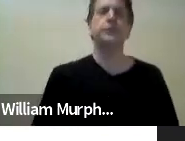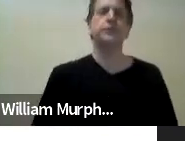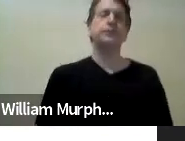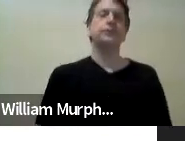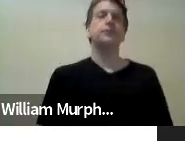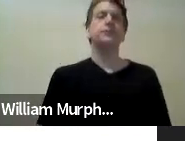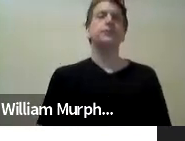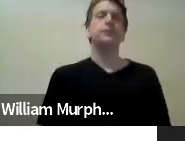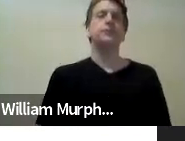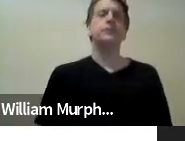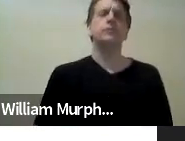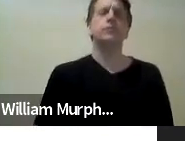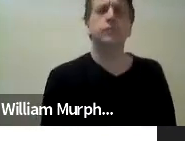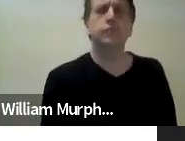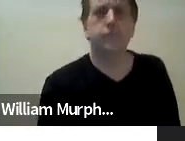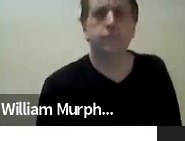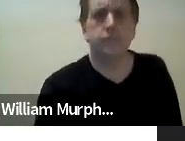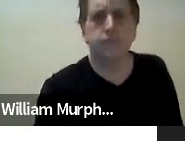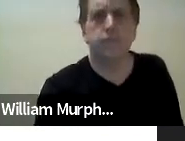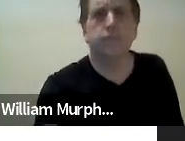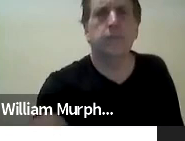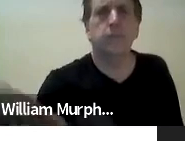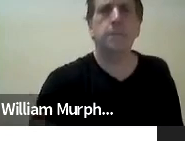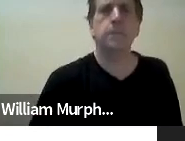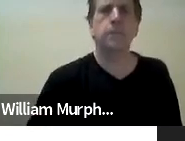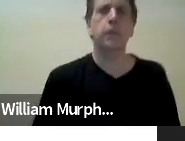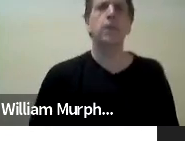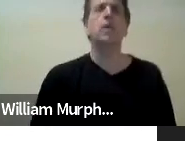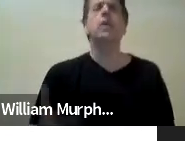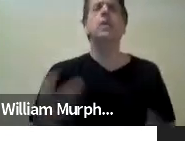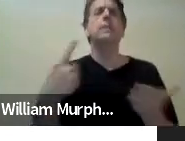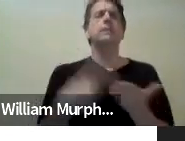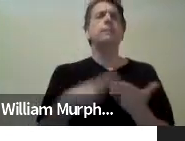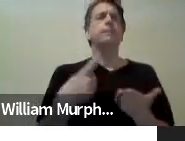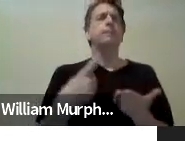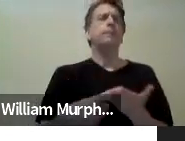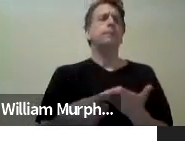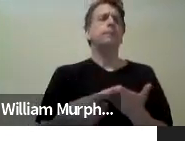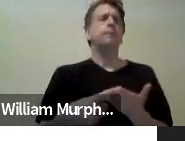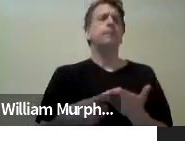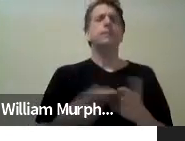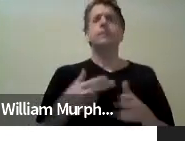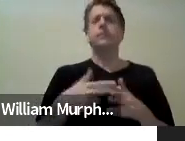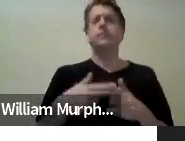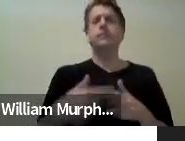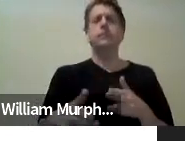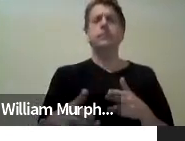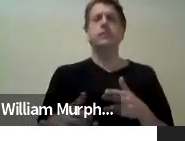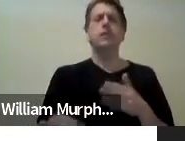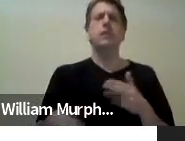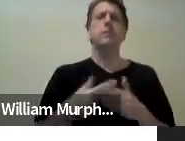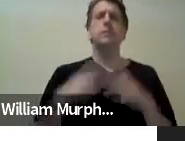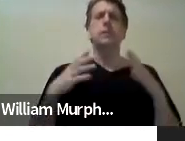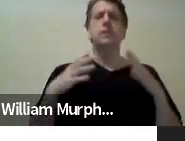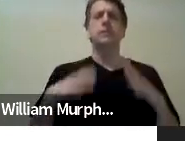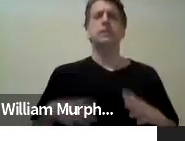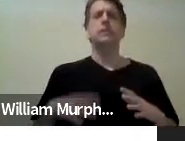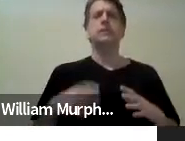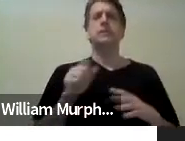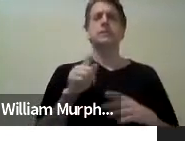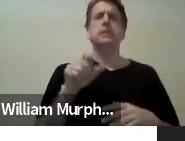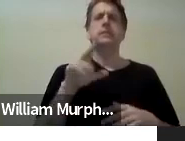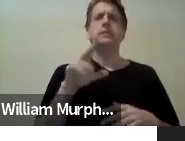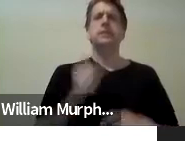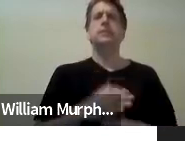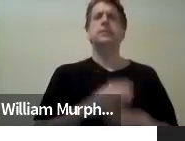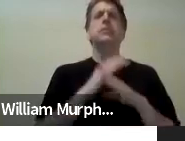I forgot I was muted for a second. I'm just going to talk briefly about, you know, citizenship status protection. It's one of